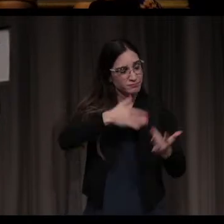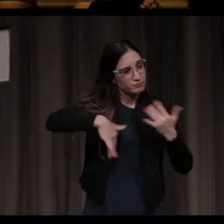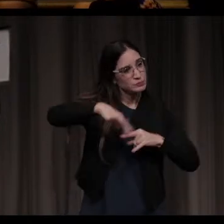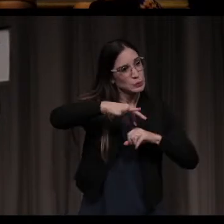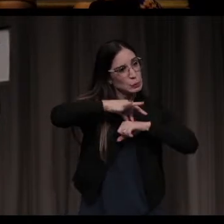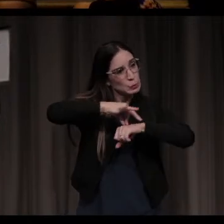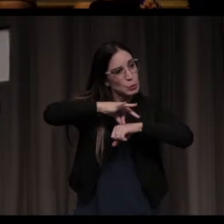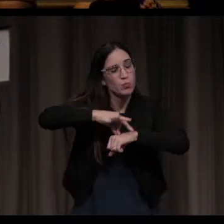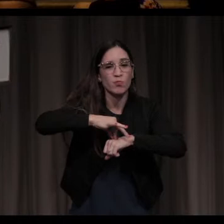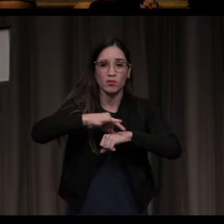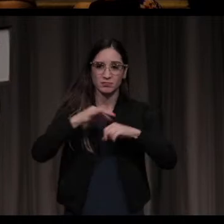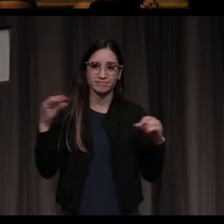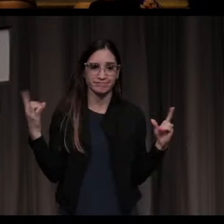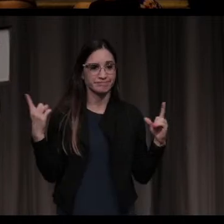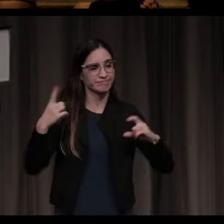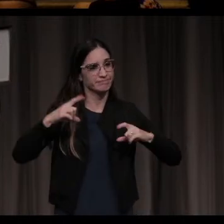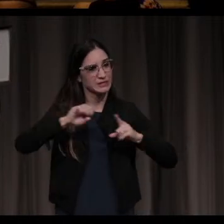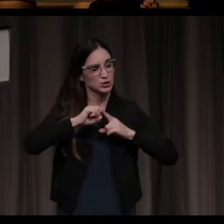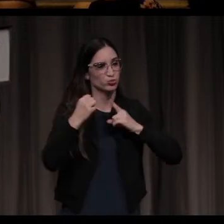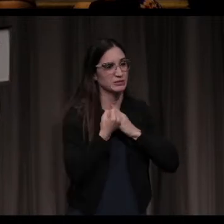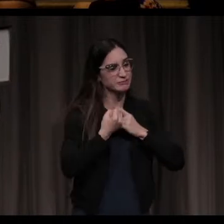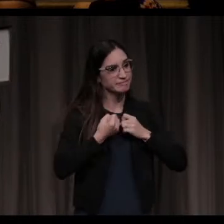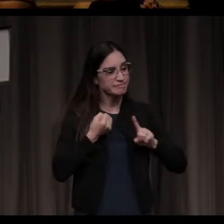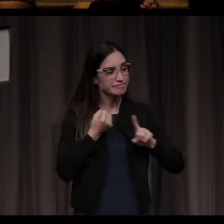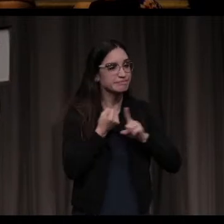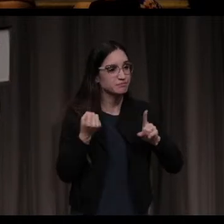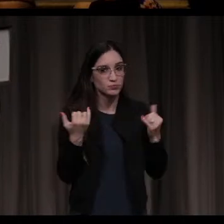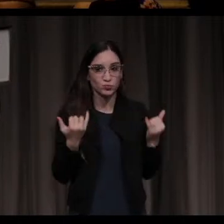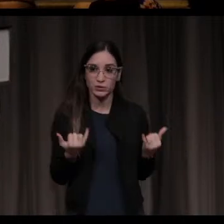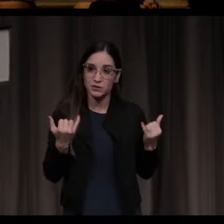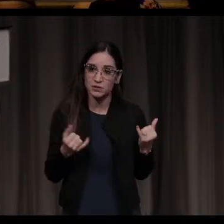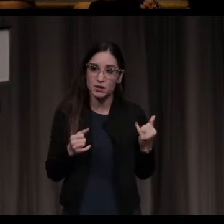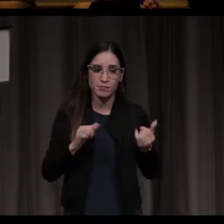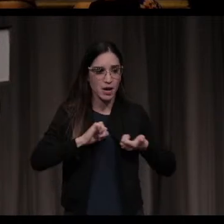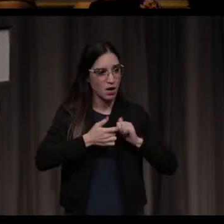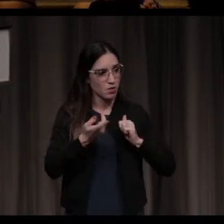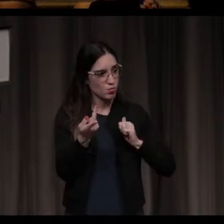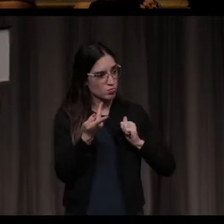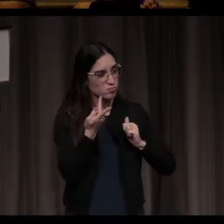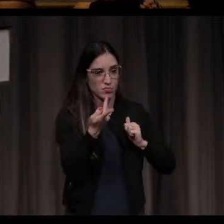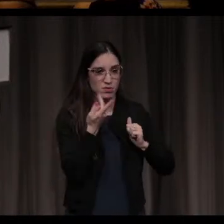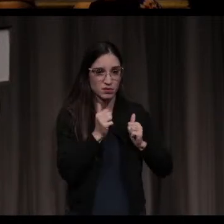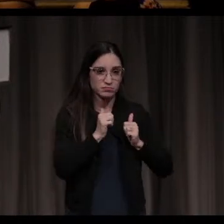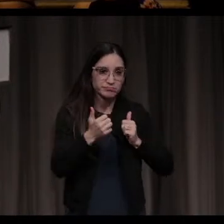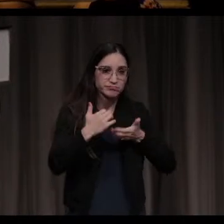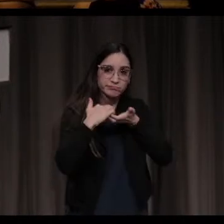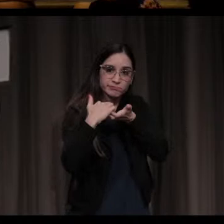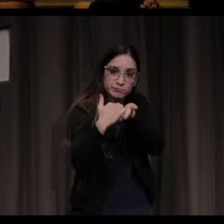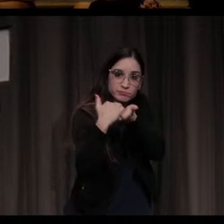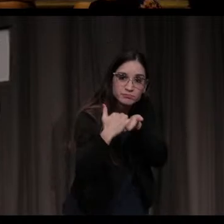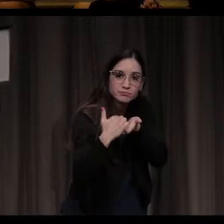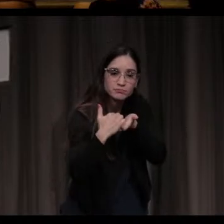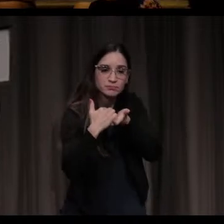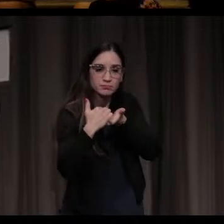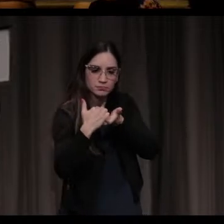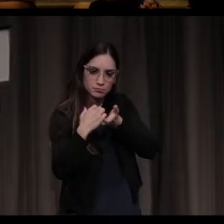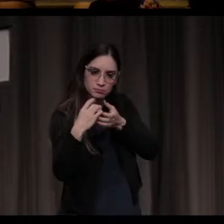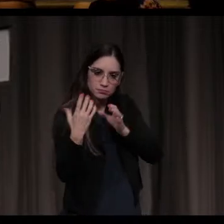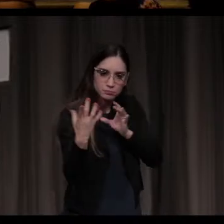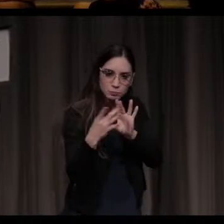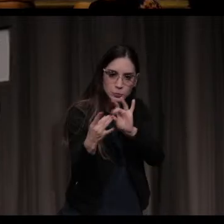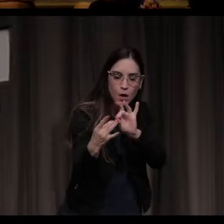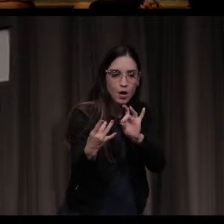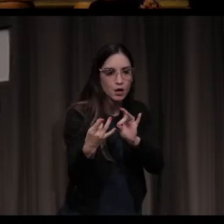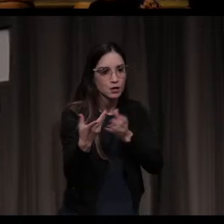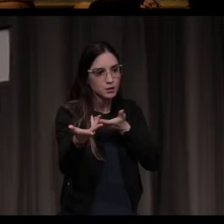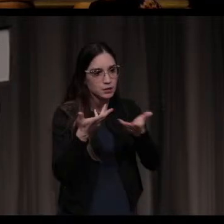social polarization. So whatever we can do to find dialogue, to make friends, and also to have a good time, to